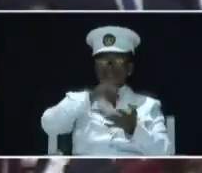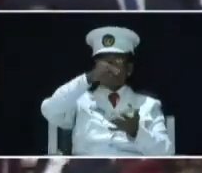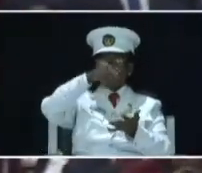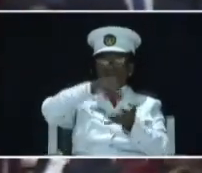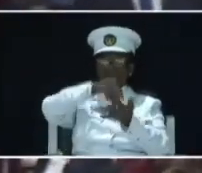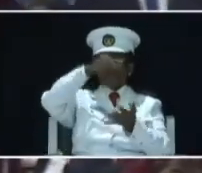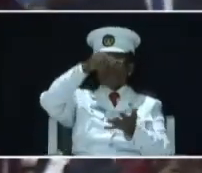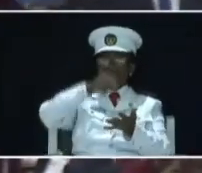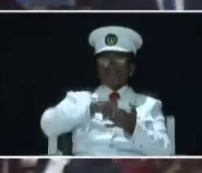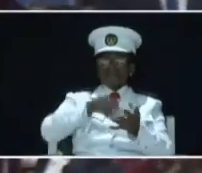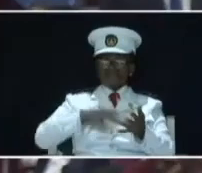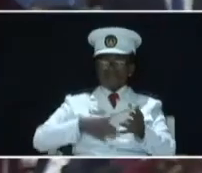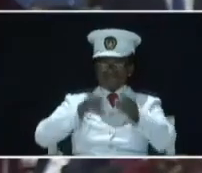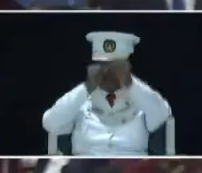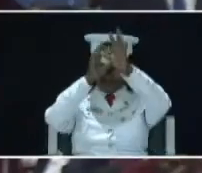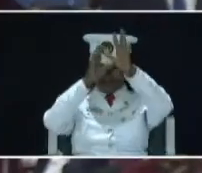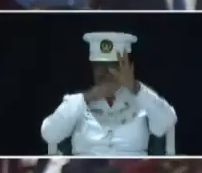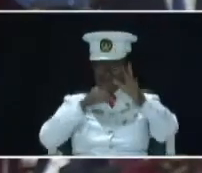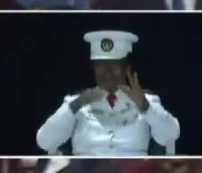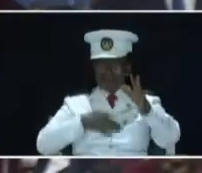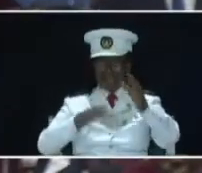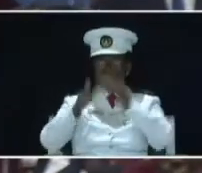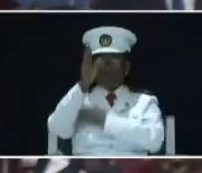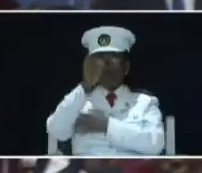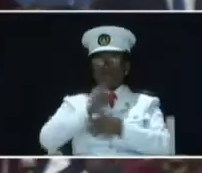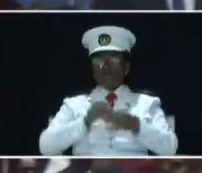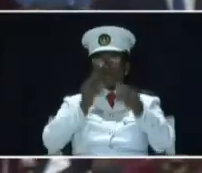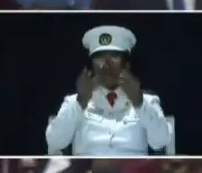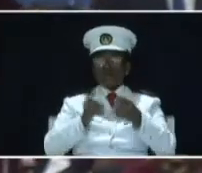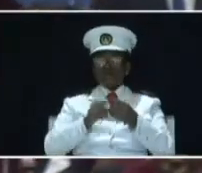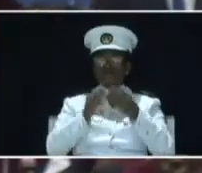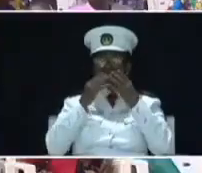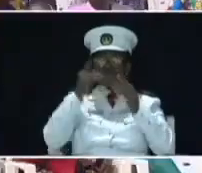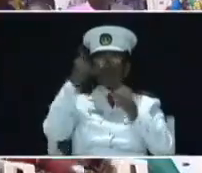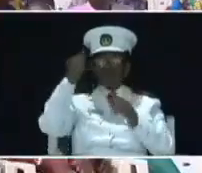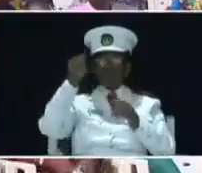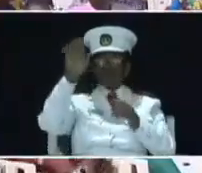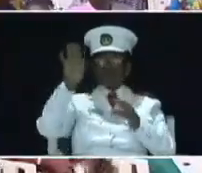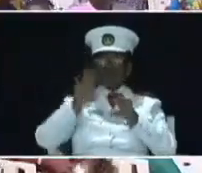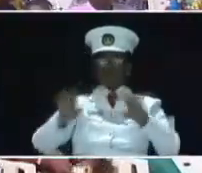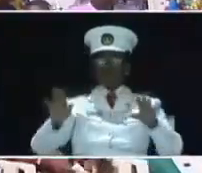My Father, my God, I want to thank you for your children born in the month of May.